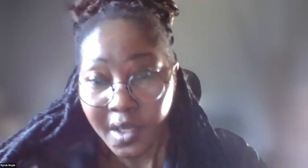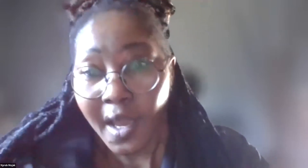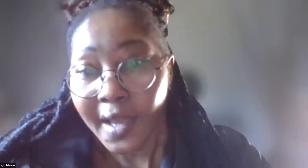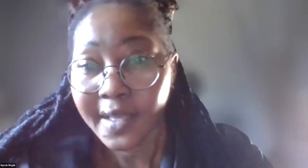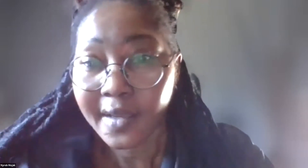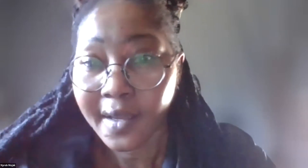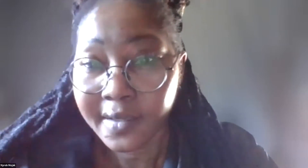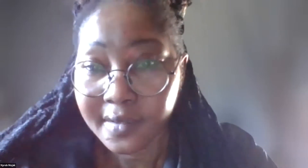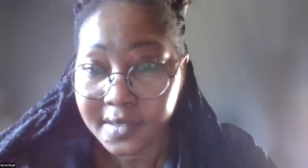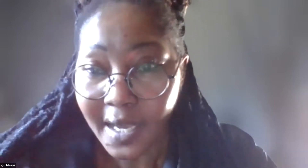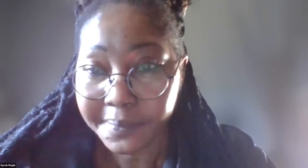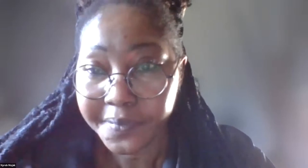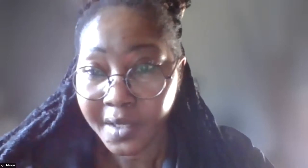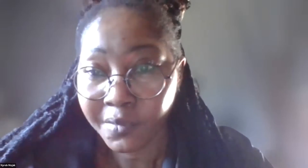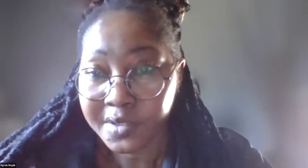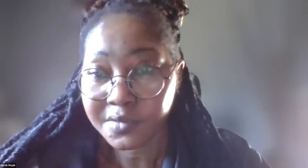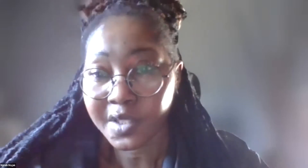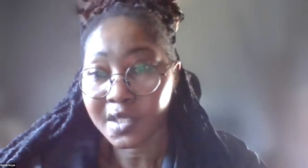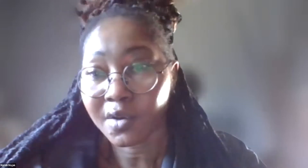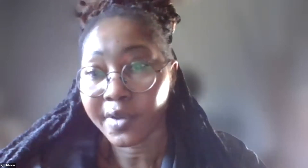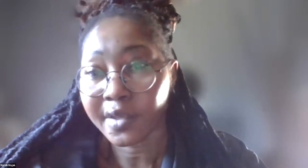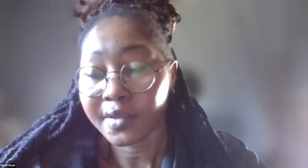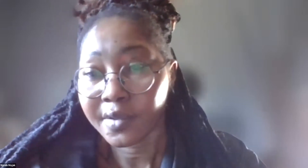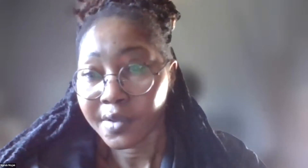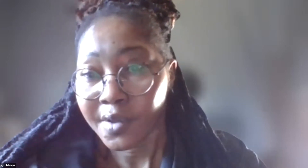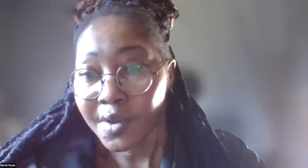I had a wound at the time, and it wasn't really